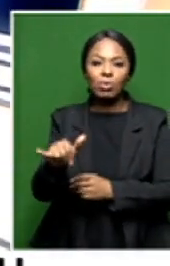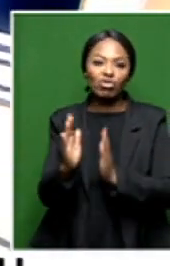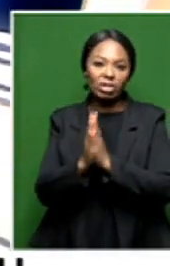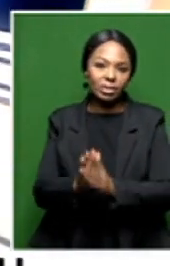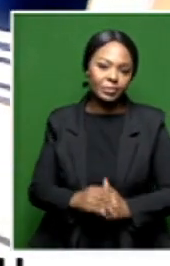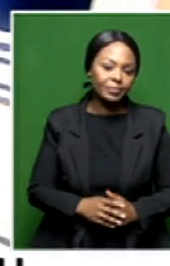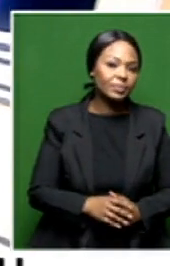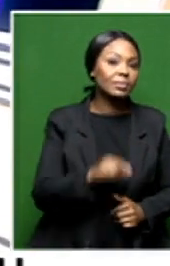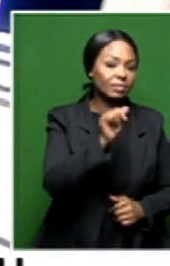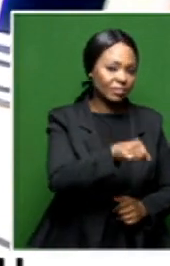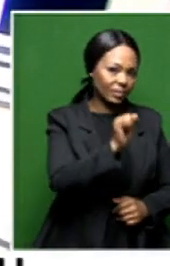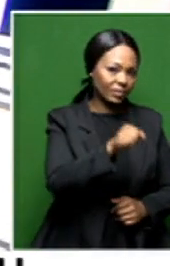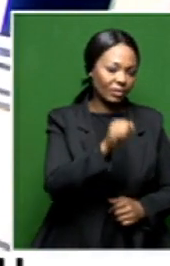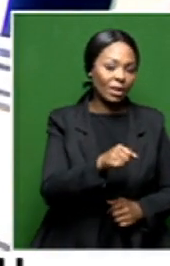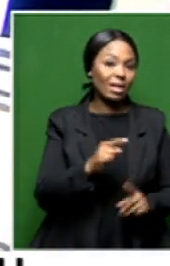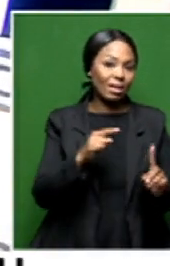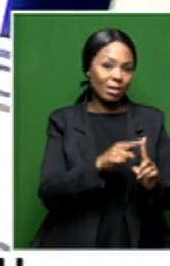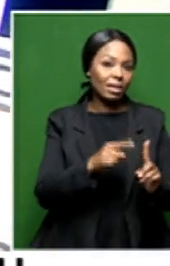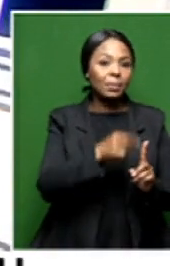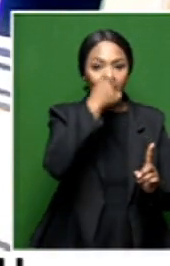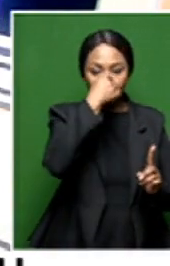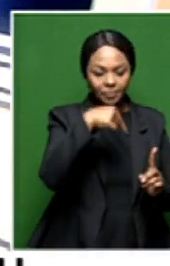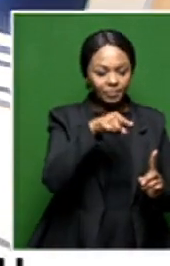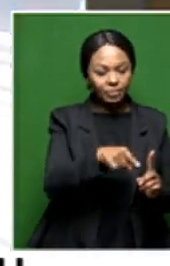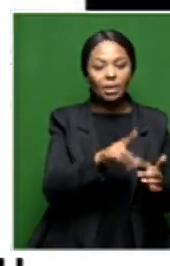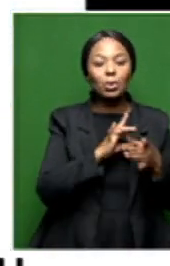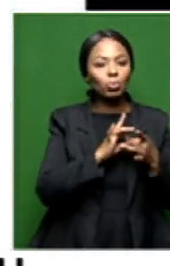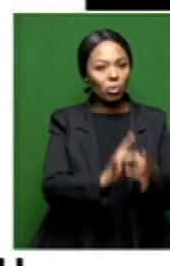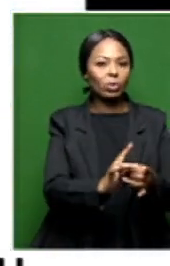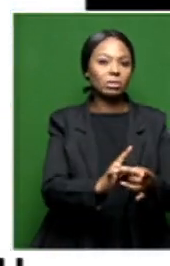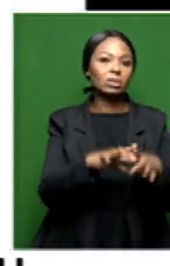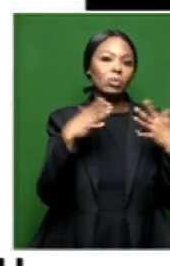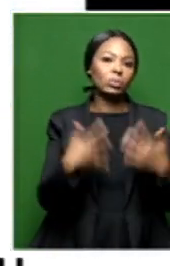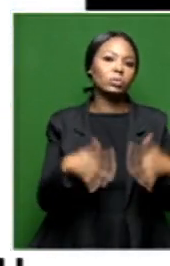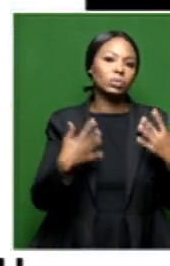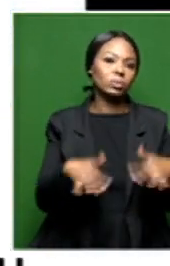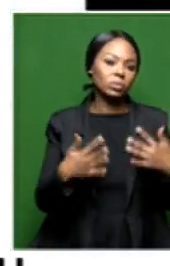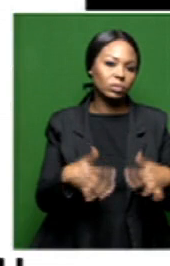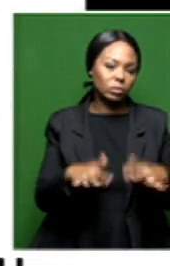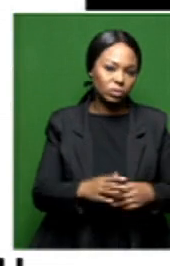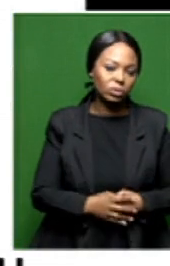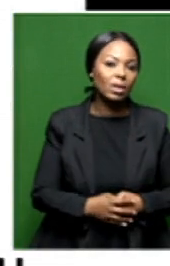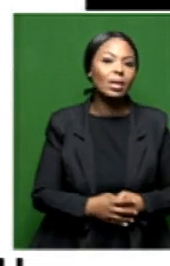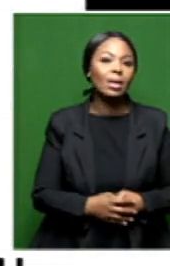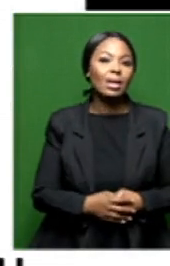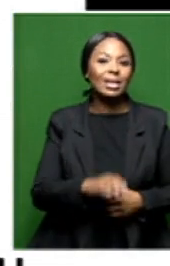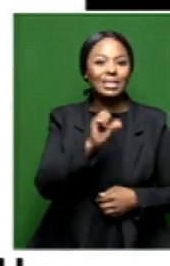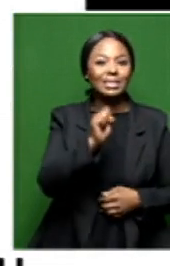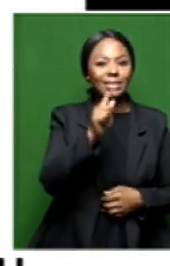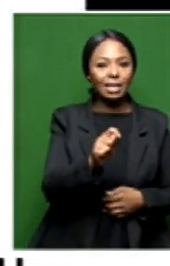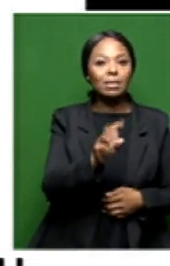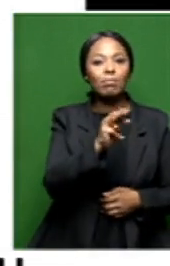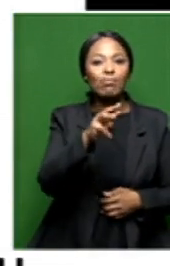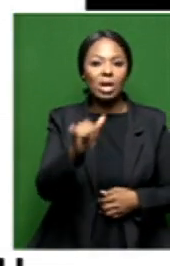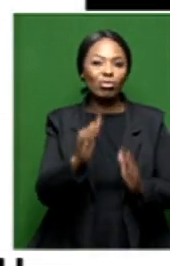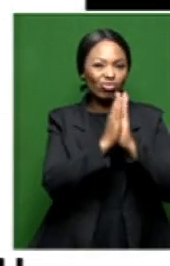Indeed, he had a very close and a very dear relationship. In fact, St. Mary's Cathedral was close to his heart